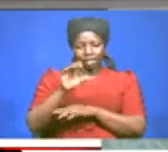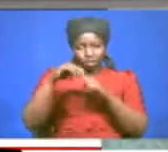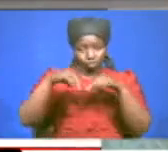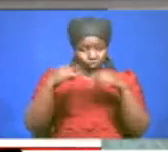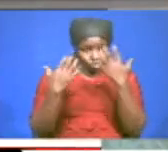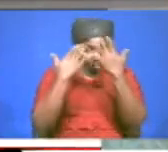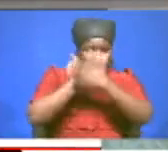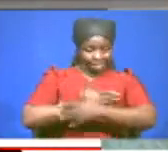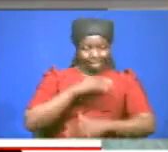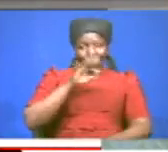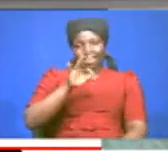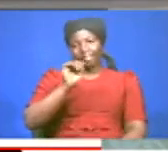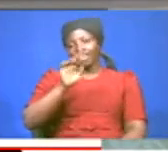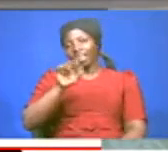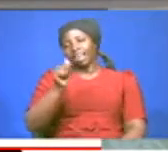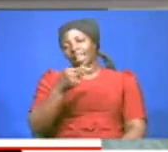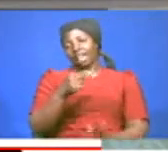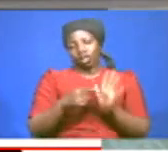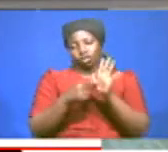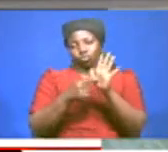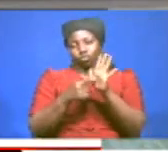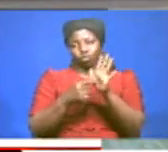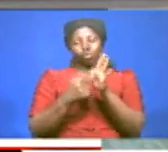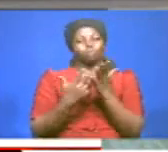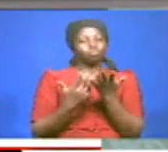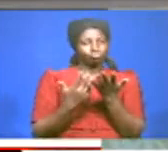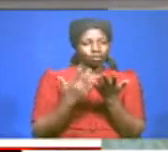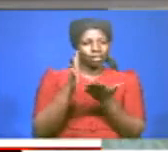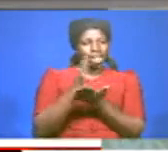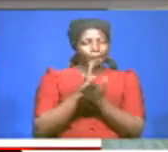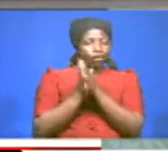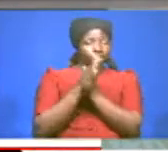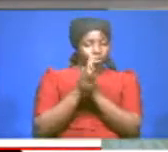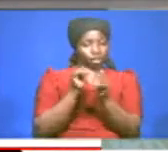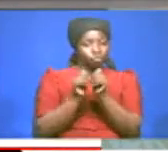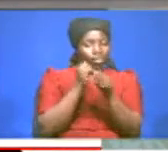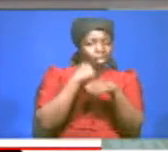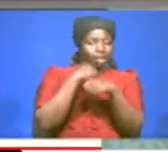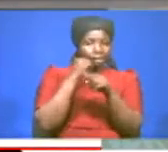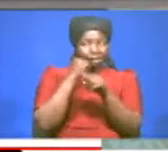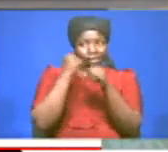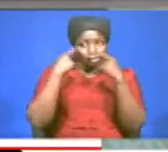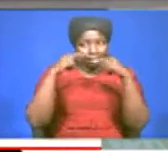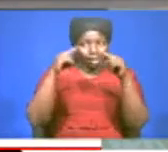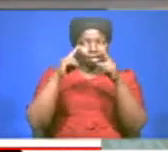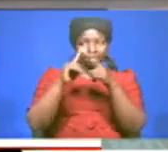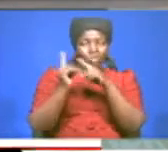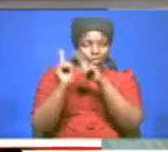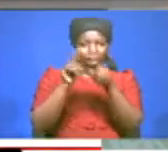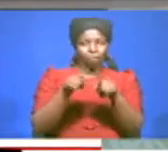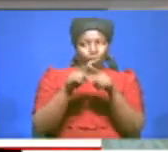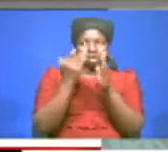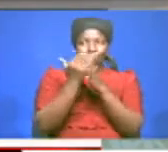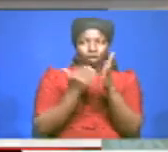Yusuf Farah takes us down memory lane, highlighting some of the stories that made it to the segment that premiered